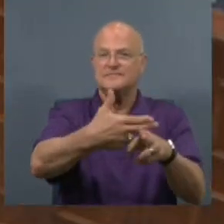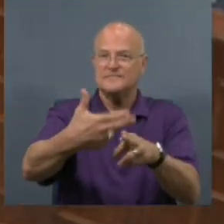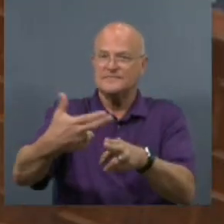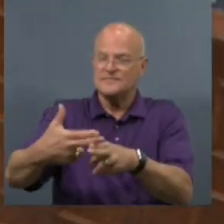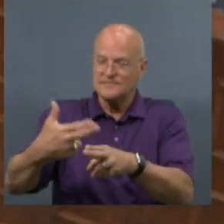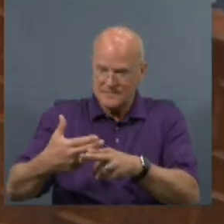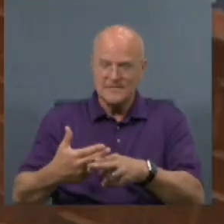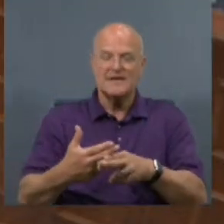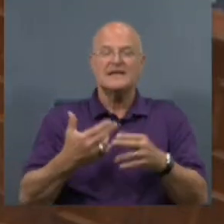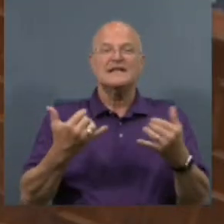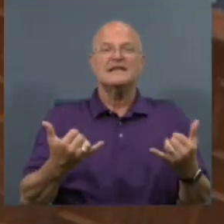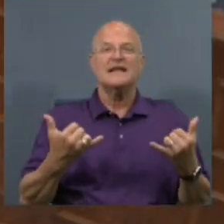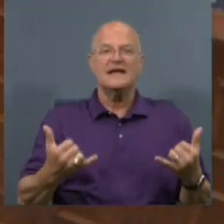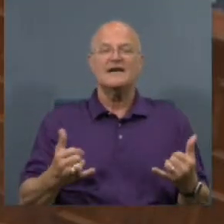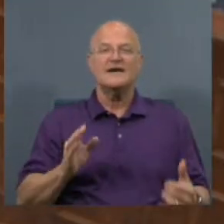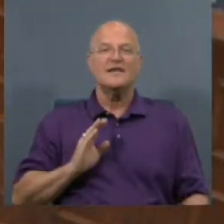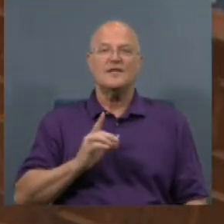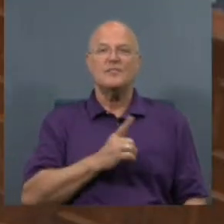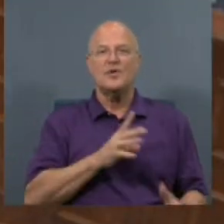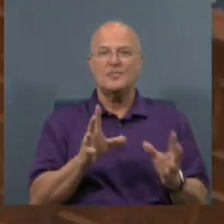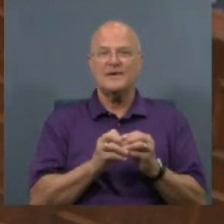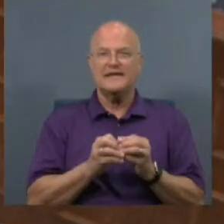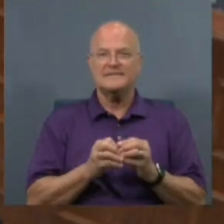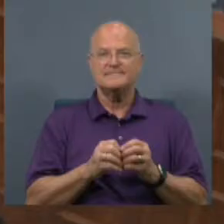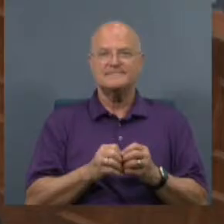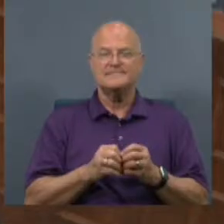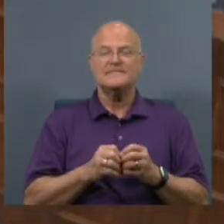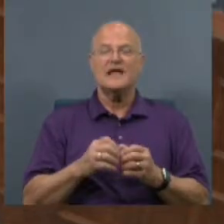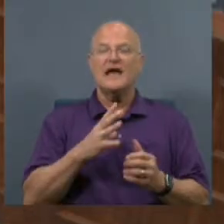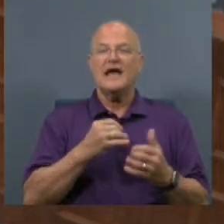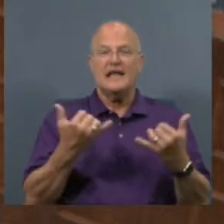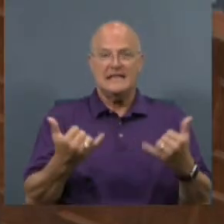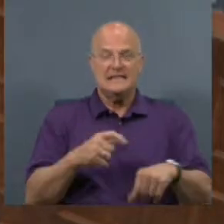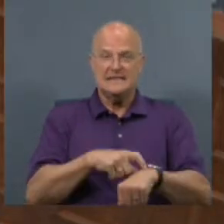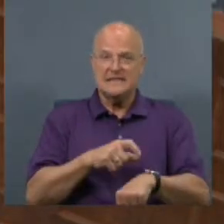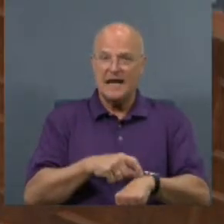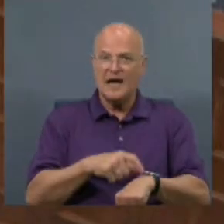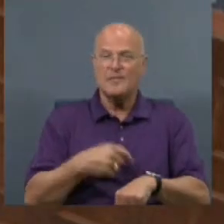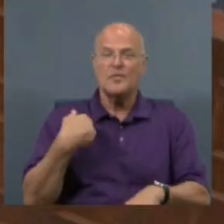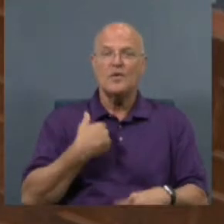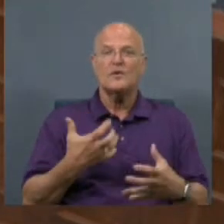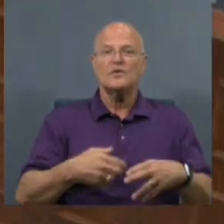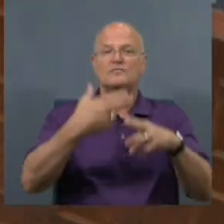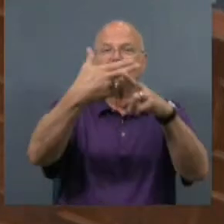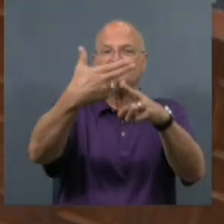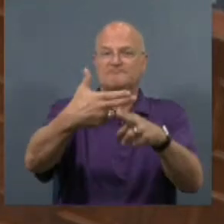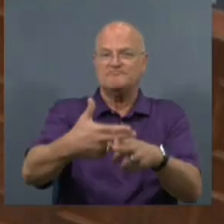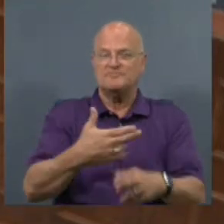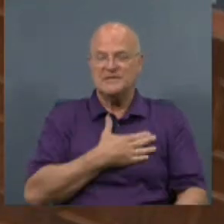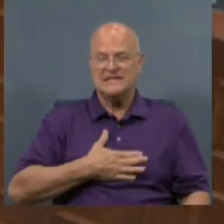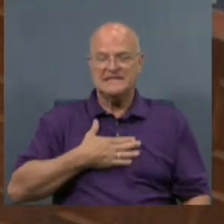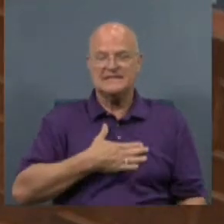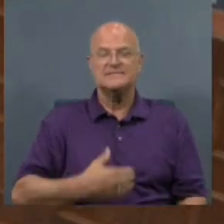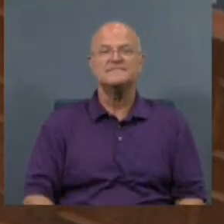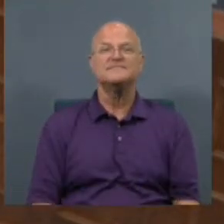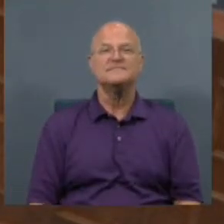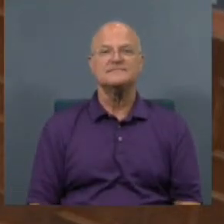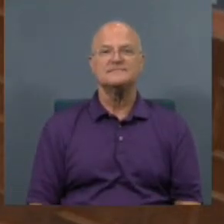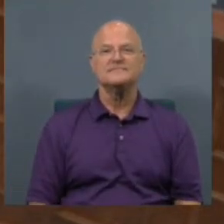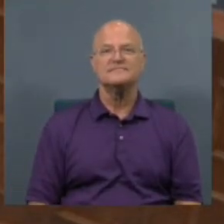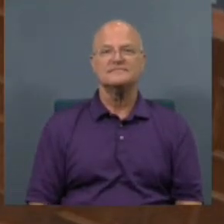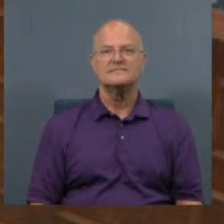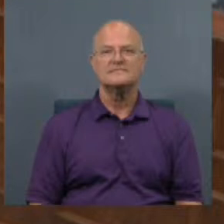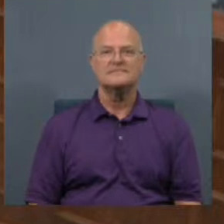Rock Planning Commission board meeting to order here. And at this particular time, we'd like to do a roll call, please.